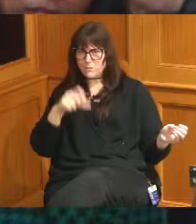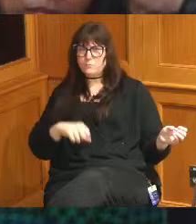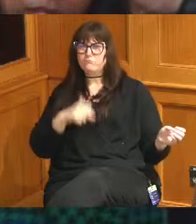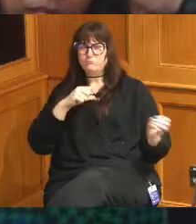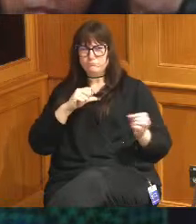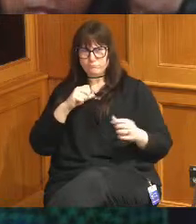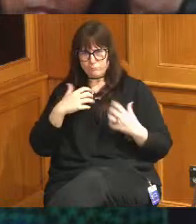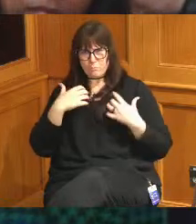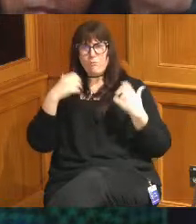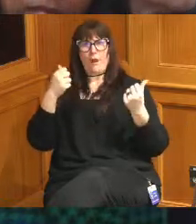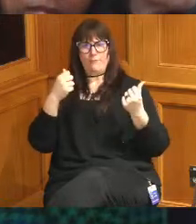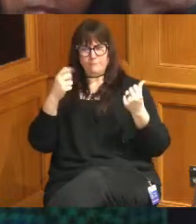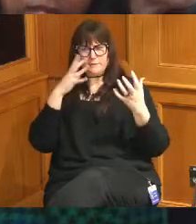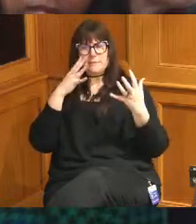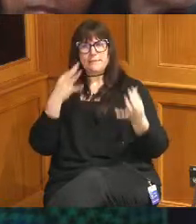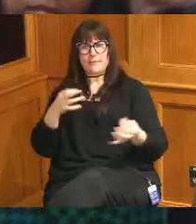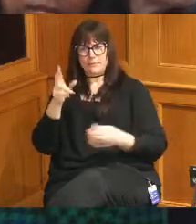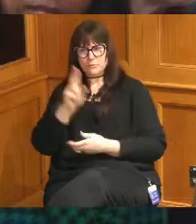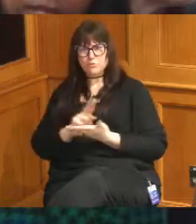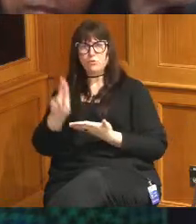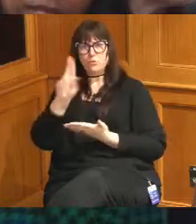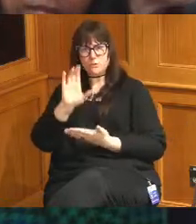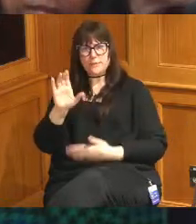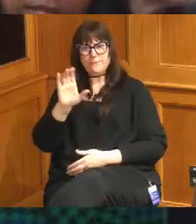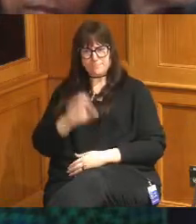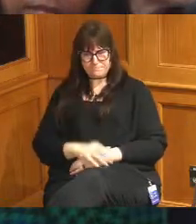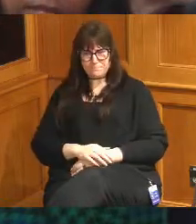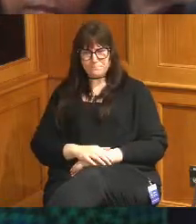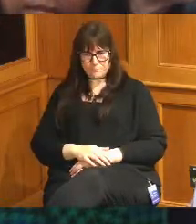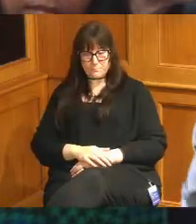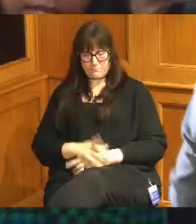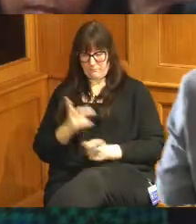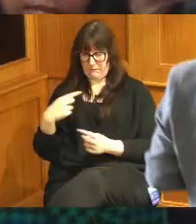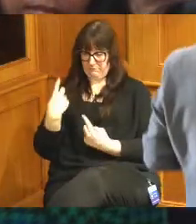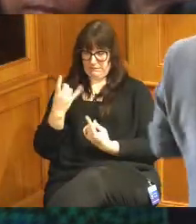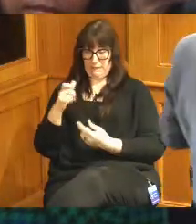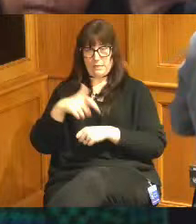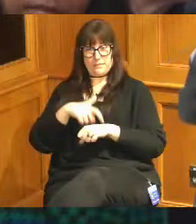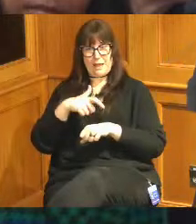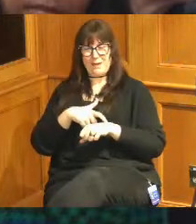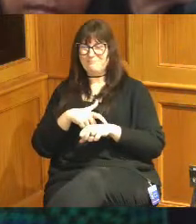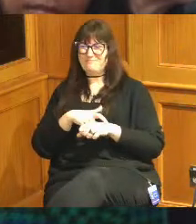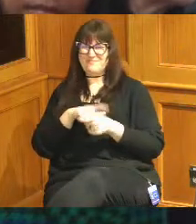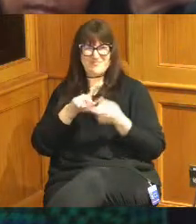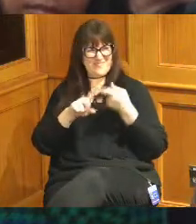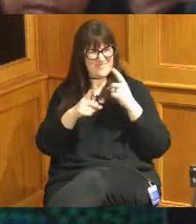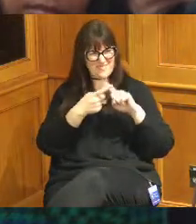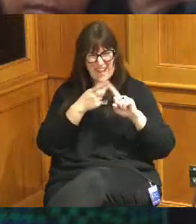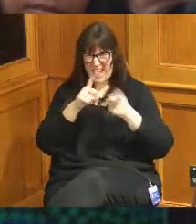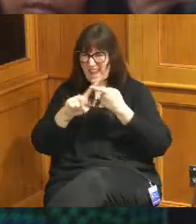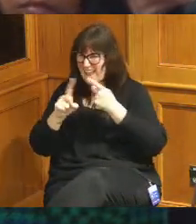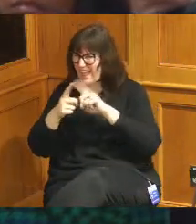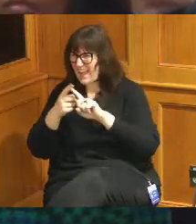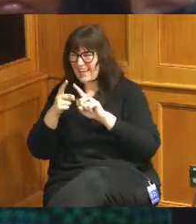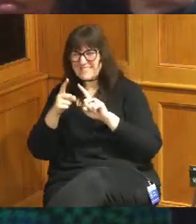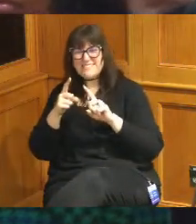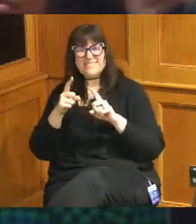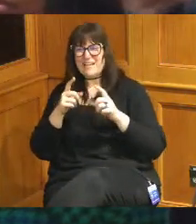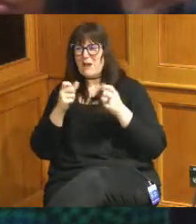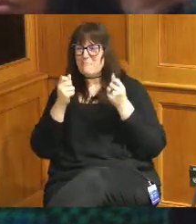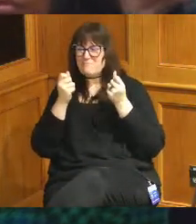came to go to the University of Cincinnati. Since that time, I've made many, many friends, and I've had many